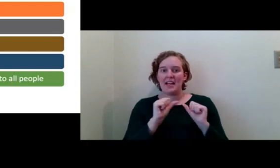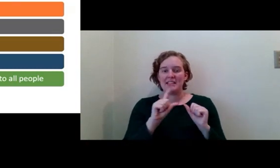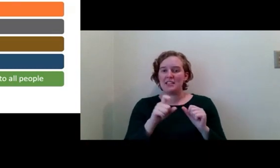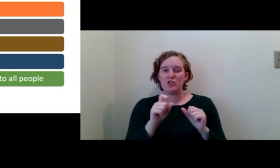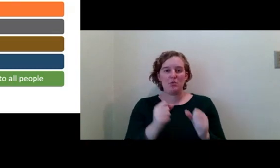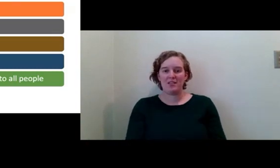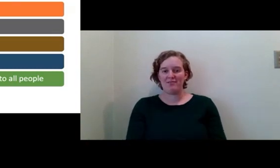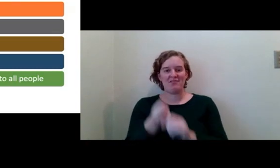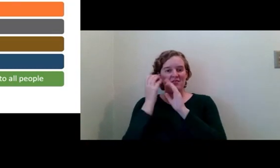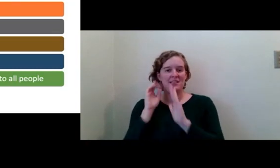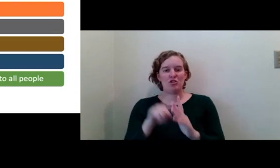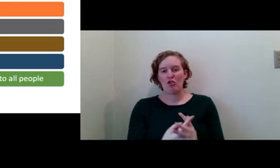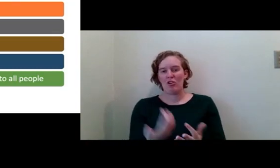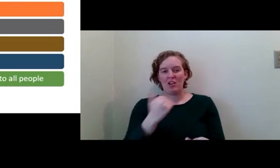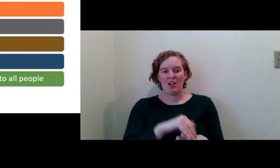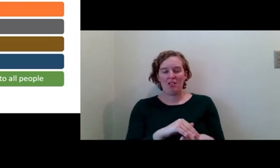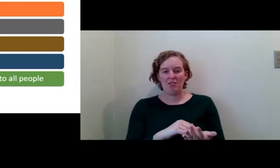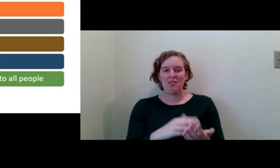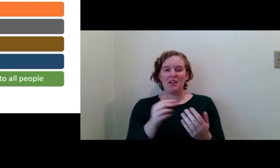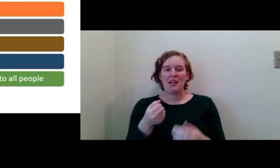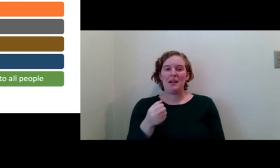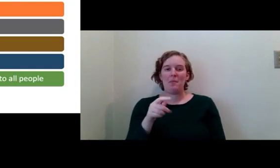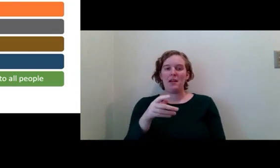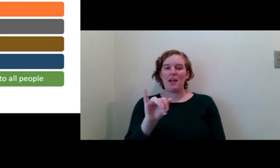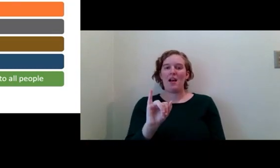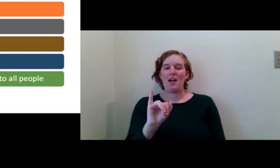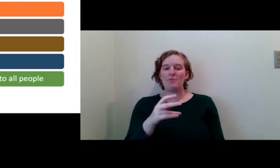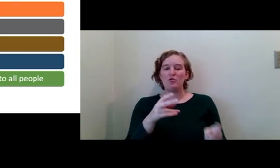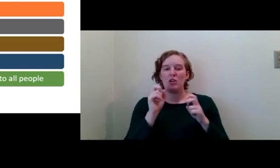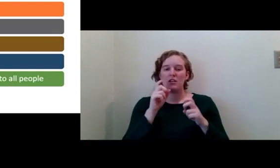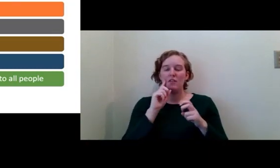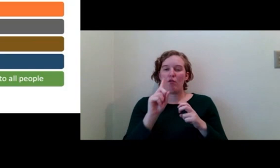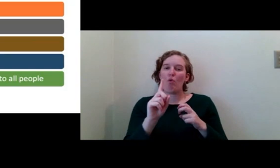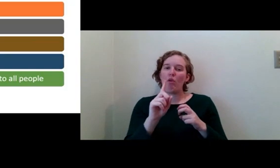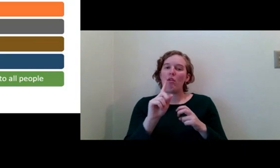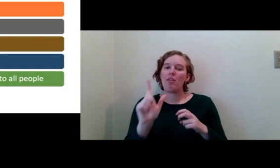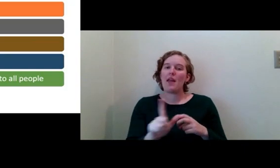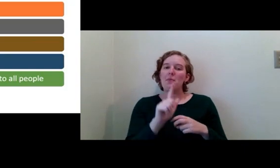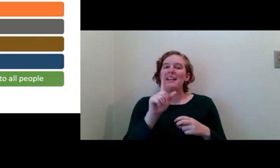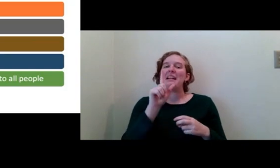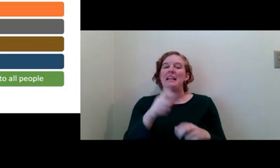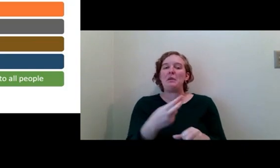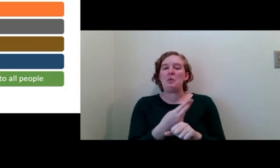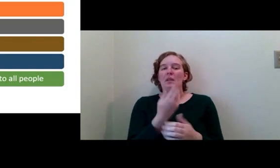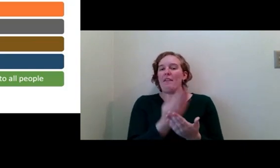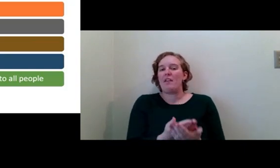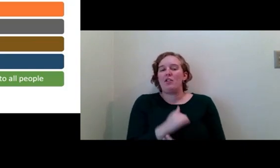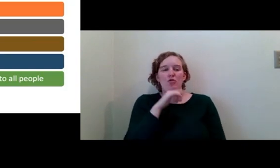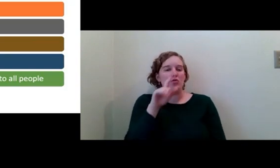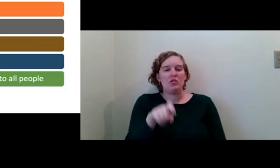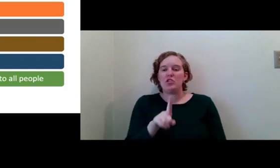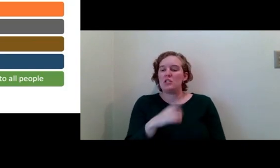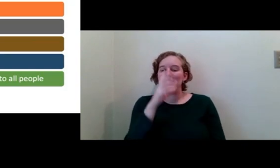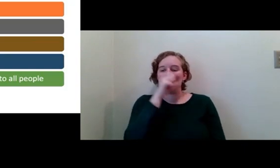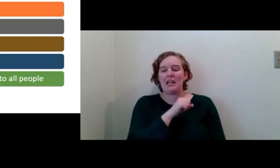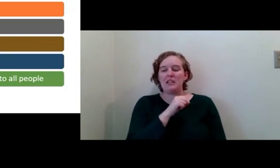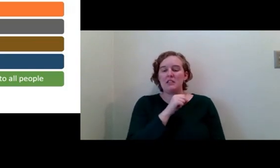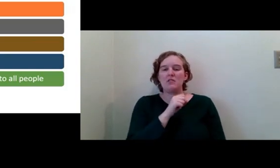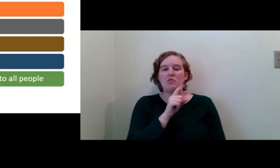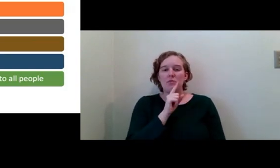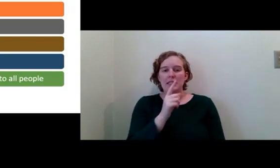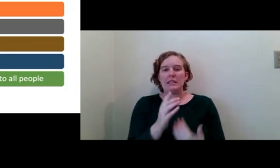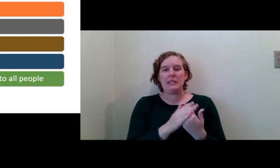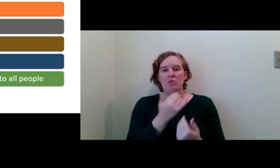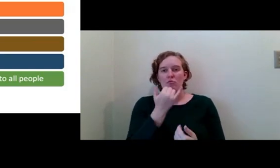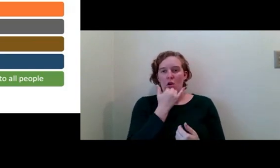up. When we make API abstractions for libraries, we need to use evidence for them. You shouldn't just guess because it's really easy to get wrong.